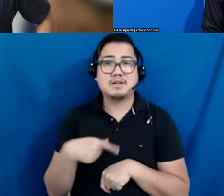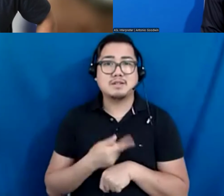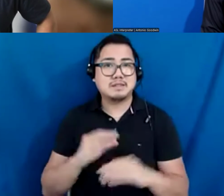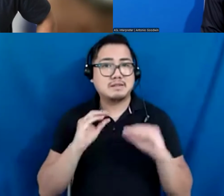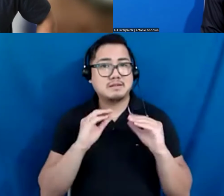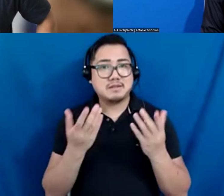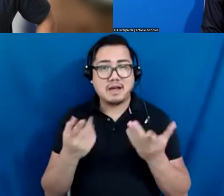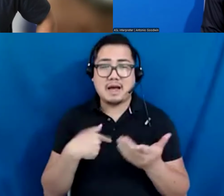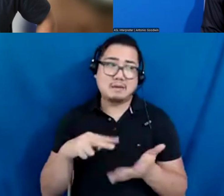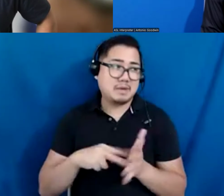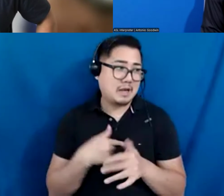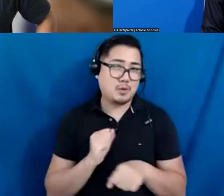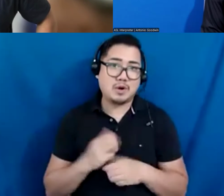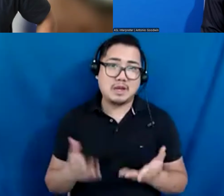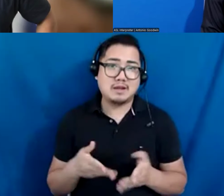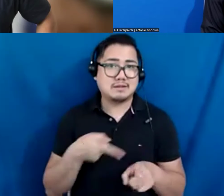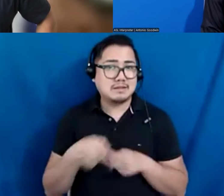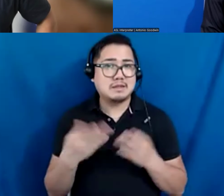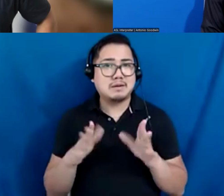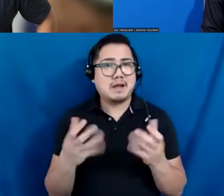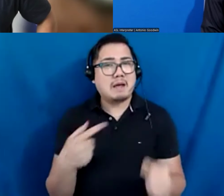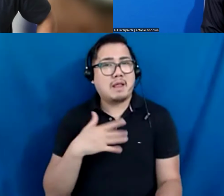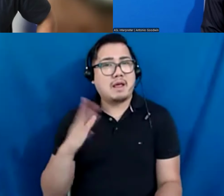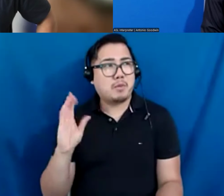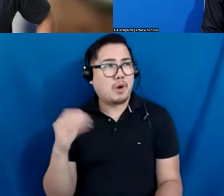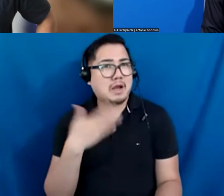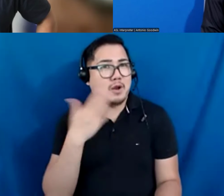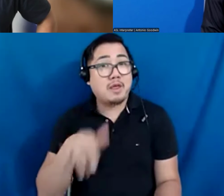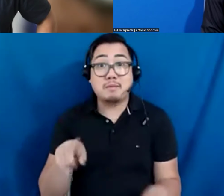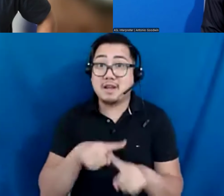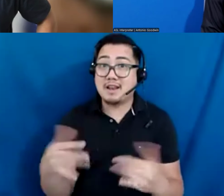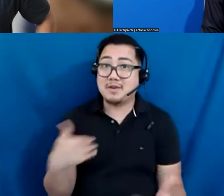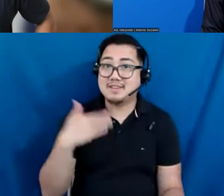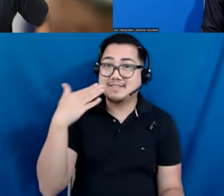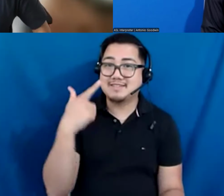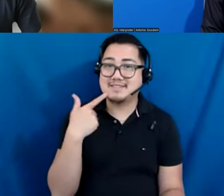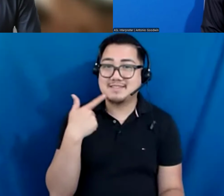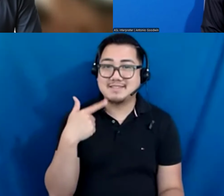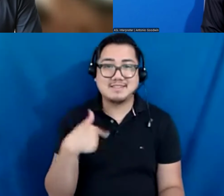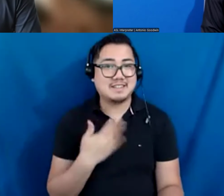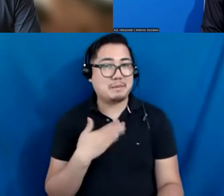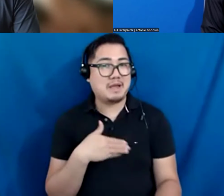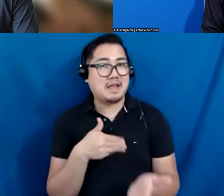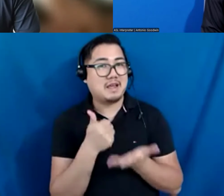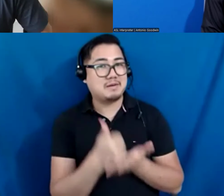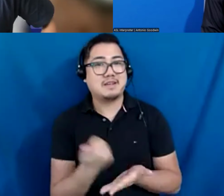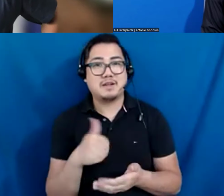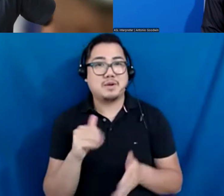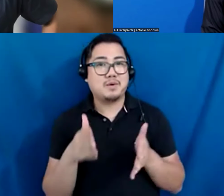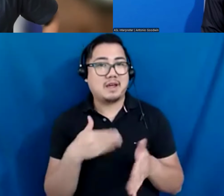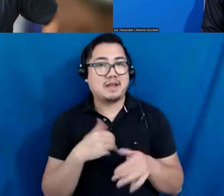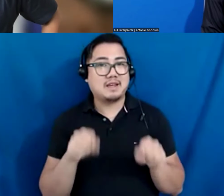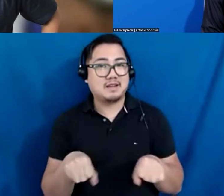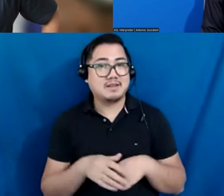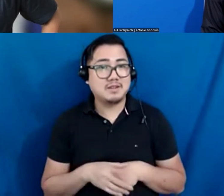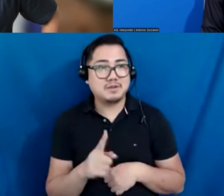information. I mean, I work here at Public Health, and I'm like, bro, I didn't know that, but now I know that. Happy to Any help out in questions? any way I can. Y'all